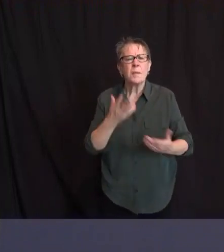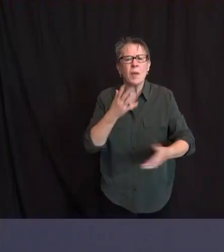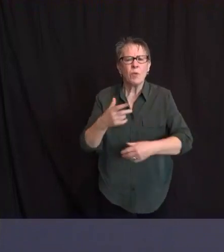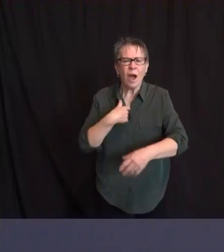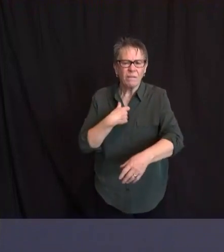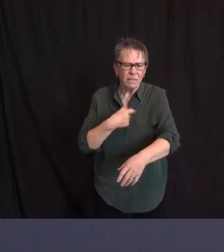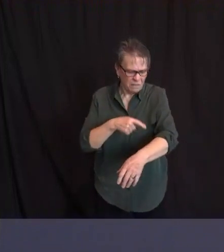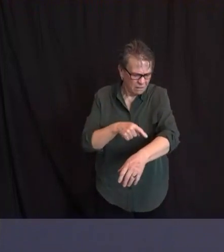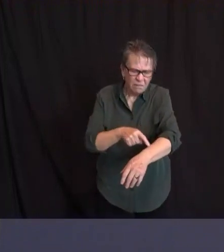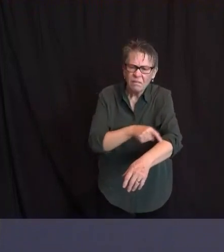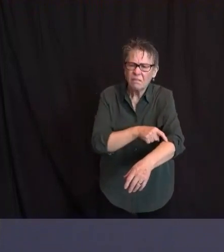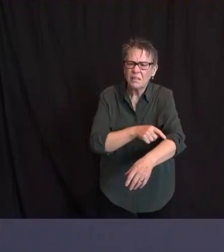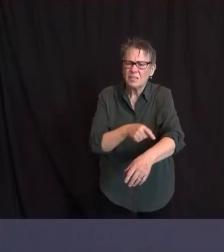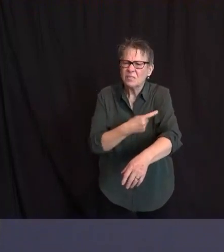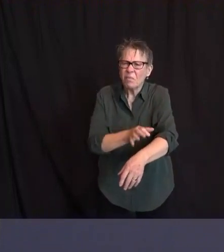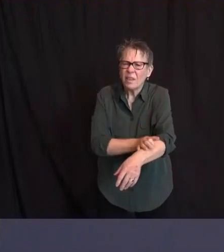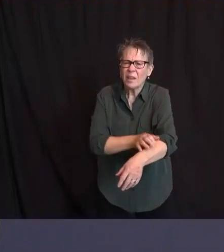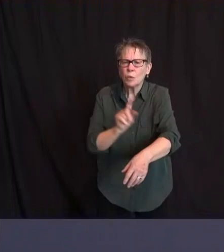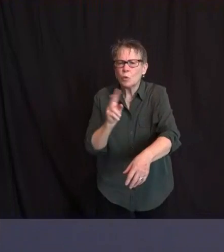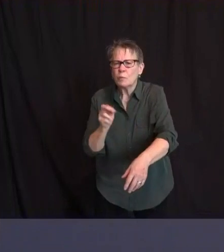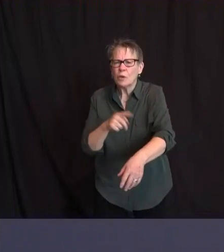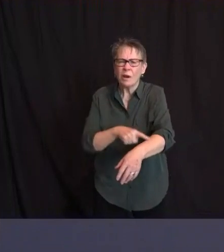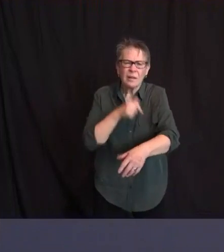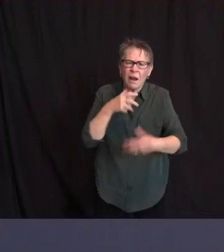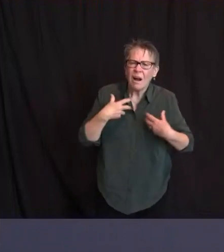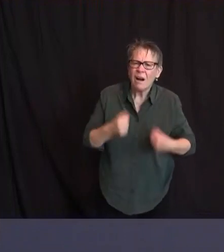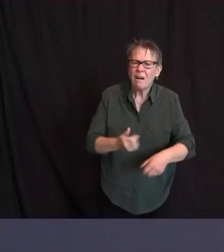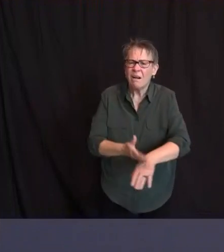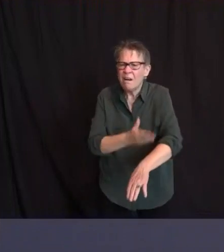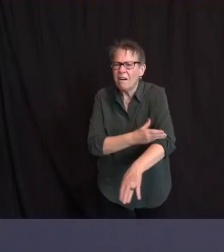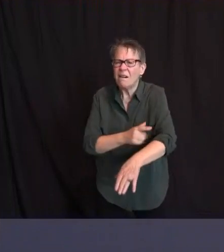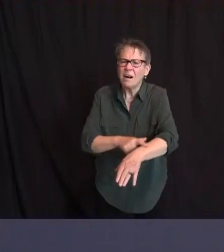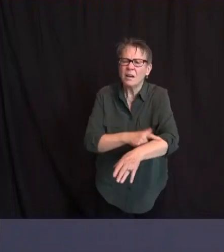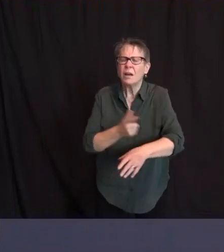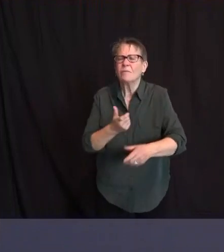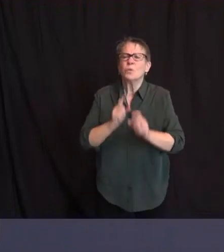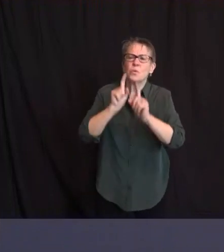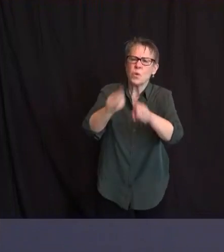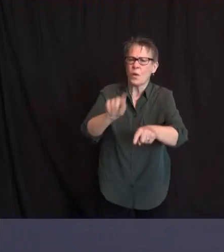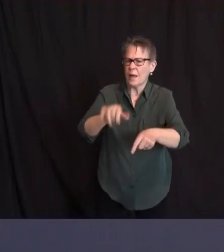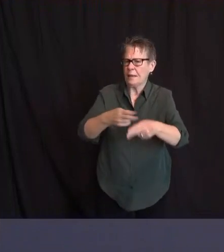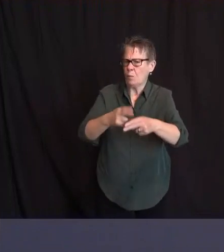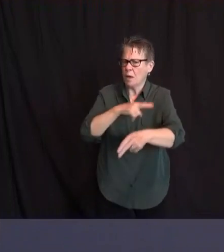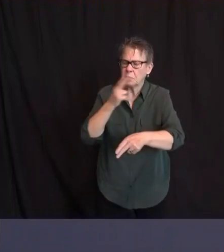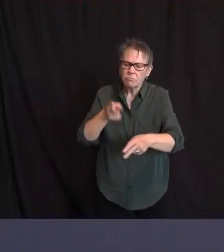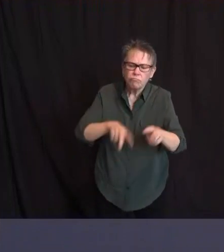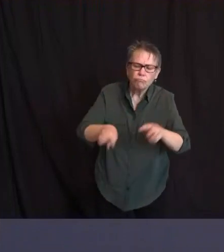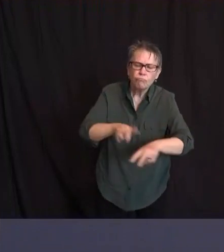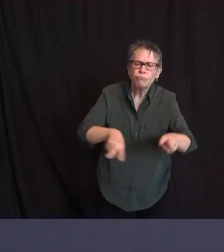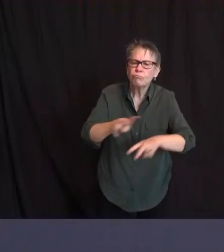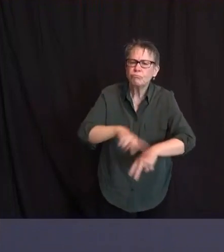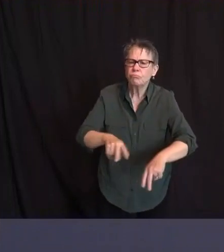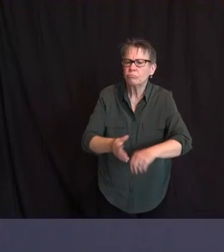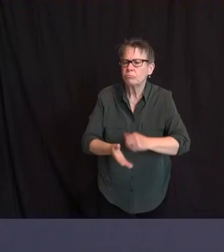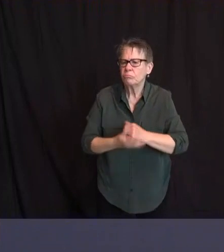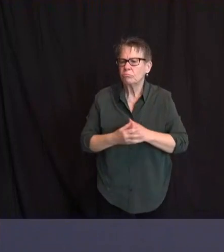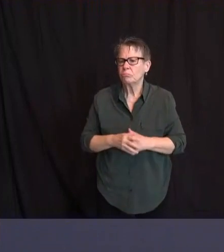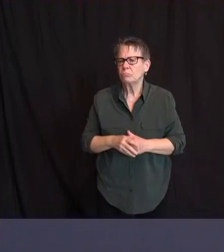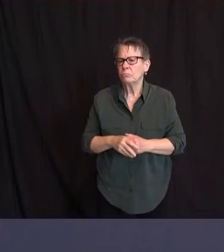who require critical care will remain in the acute care hospitals. Additionally, this site will not serve critical